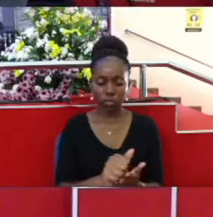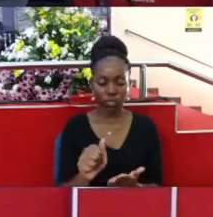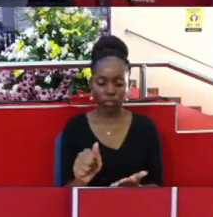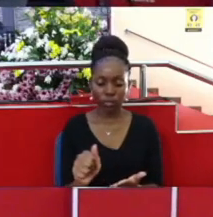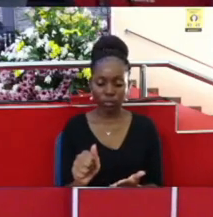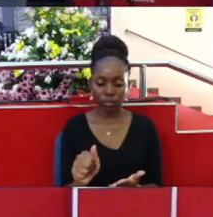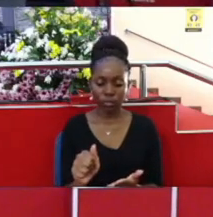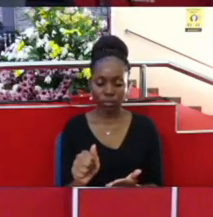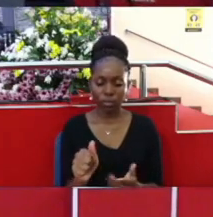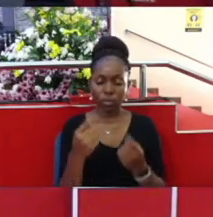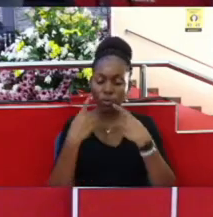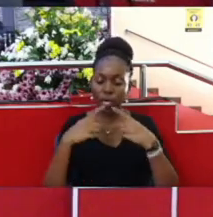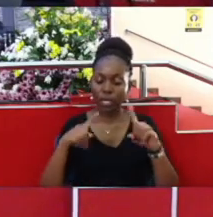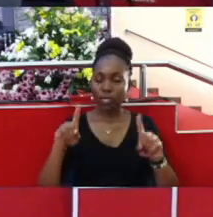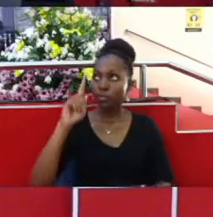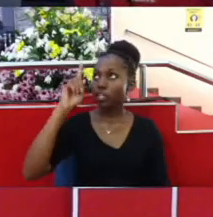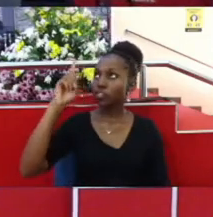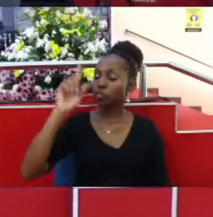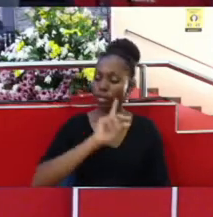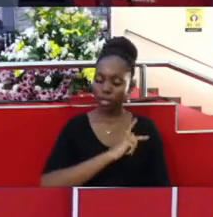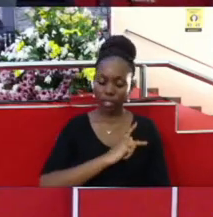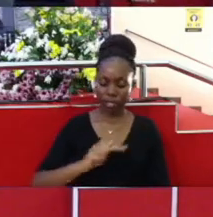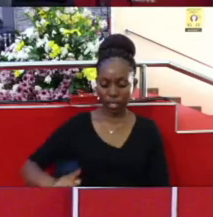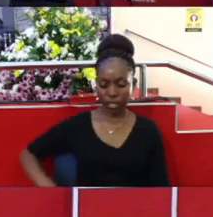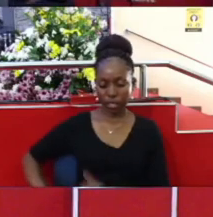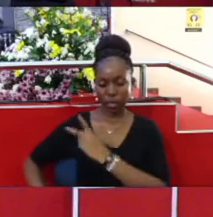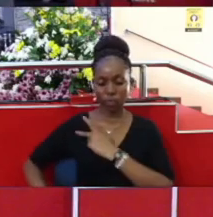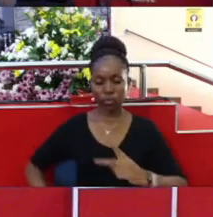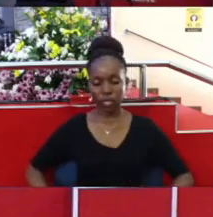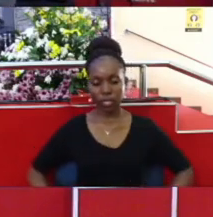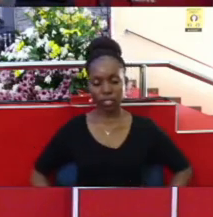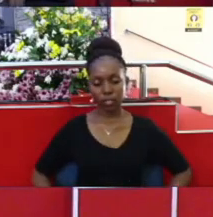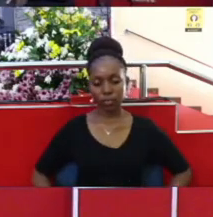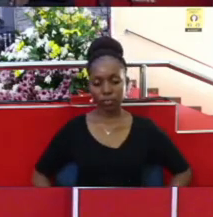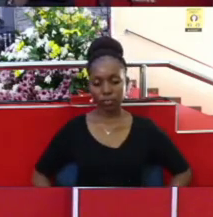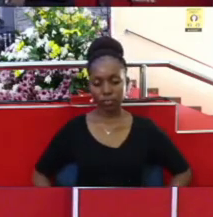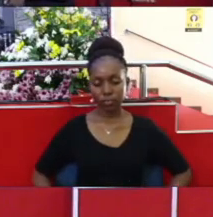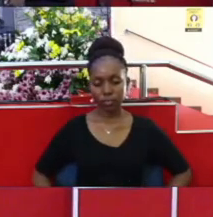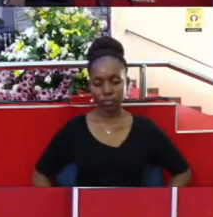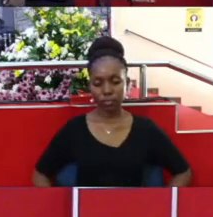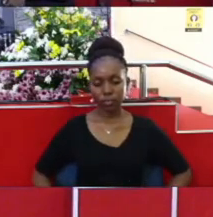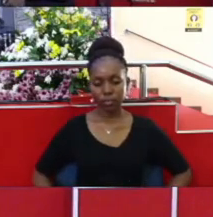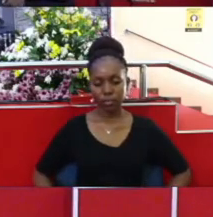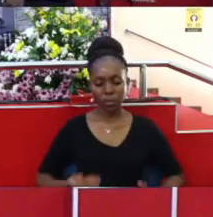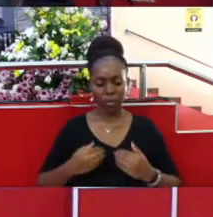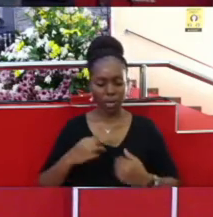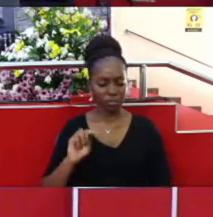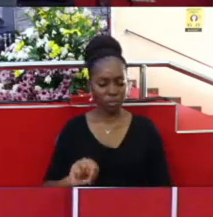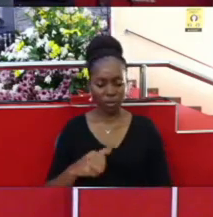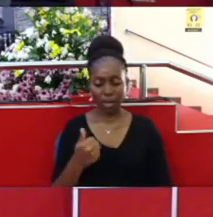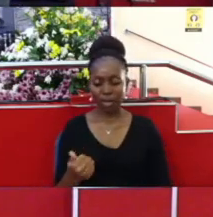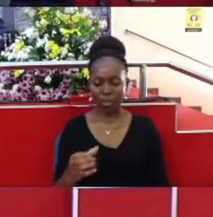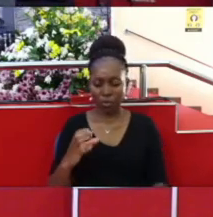We declare you are the King of Kings and the Lord of Lords. Tunatangaza kwamba wewe ndiye Bwana wa mabwana. There is no other who compares with you. Hakuna